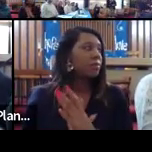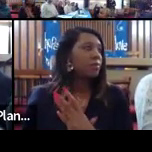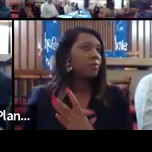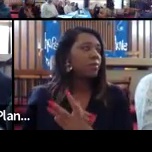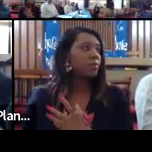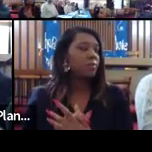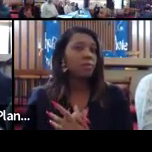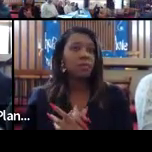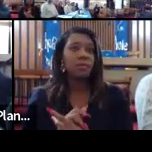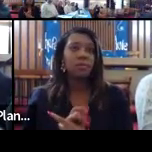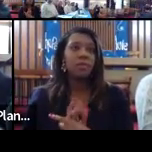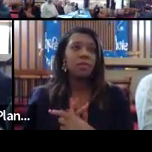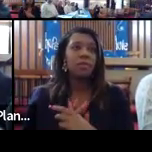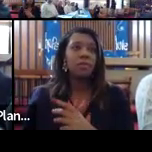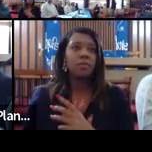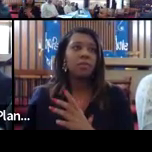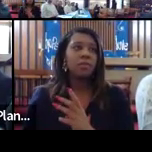Next we have Michael Burns.